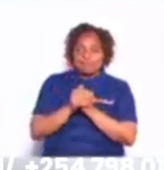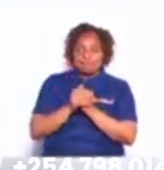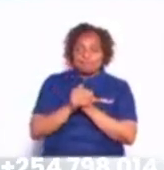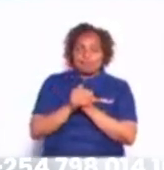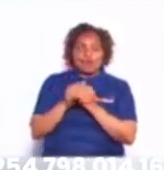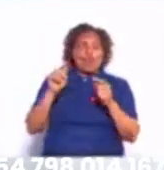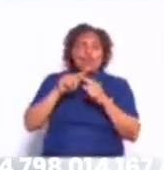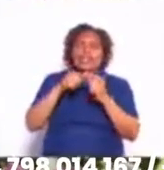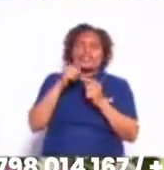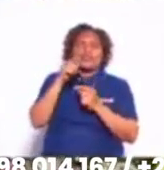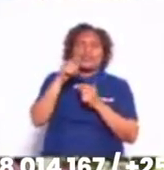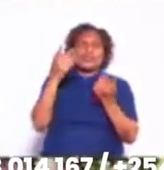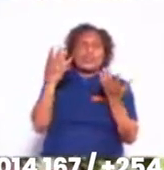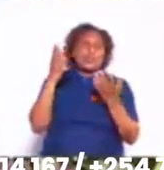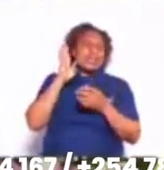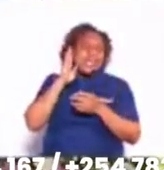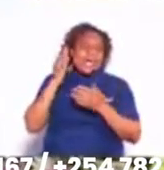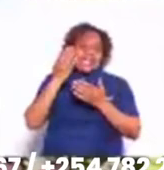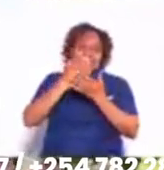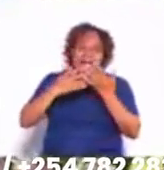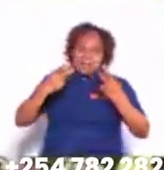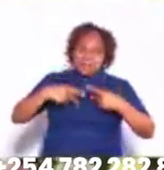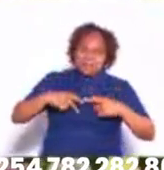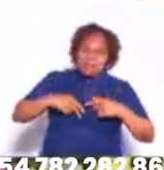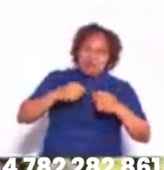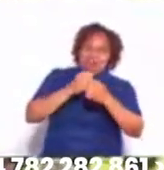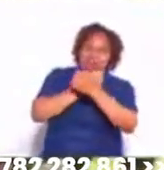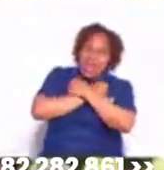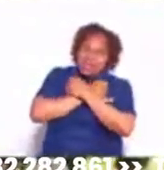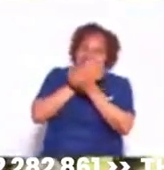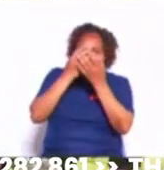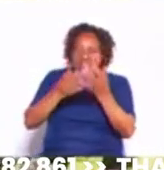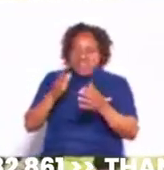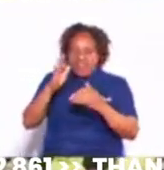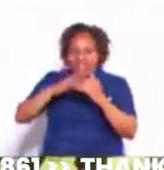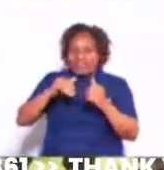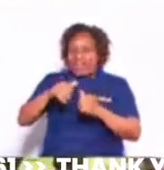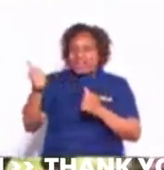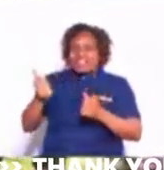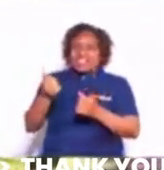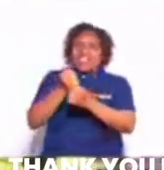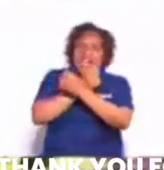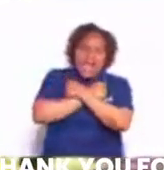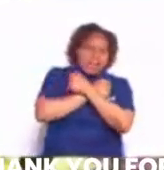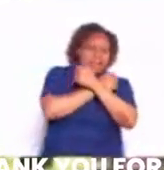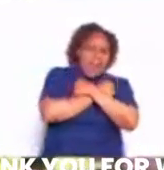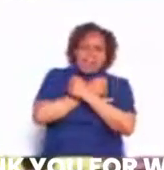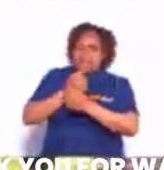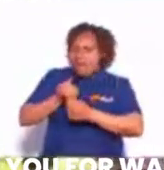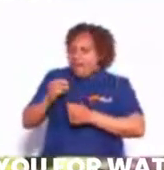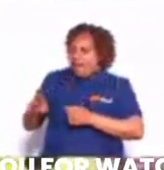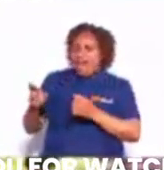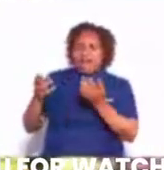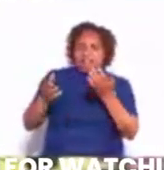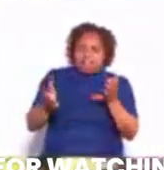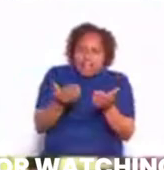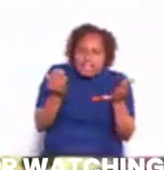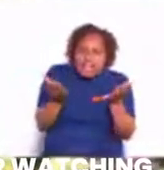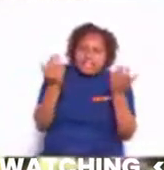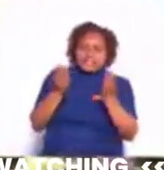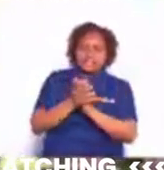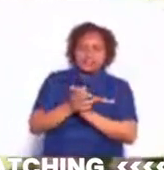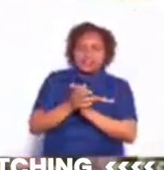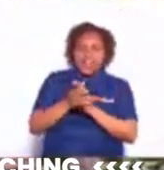When you hear that some people are more lovable than others, everybody loves him, everybody loves her, everybody cheers,